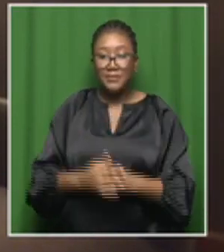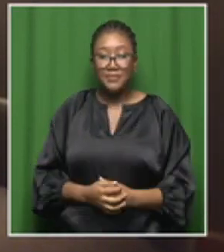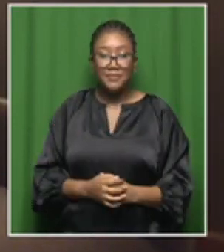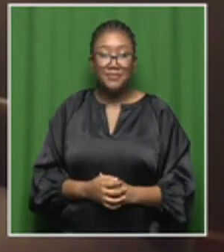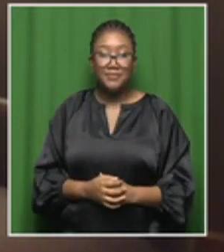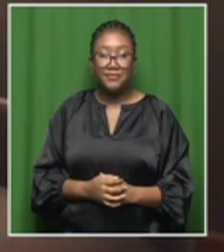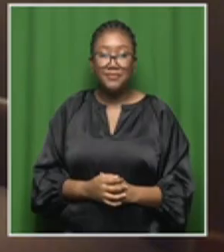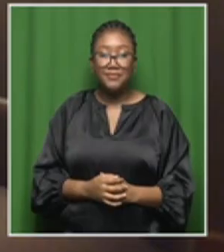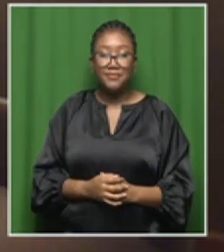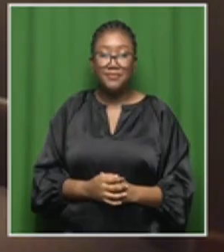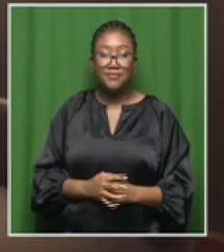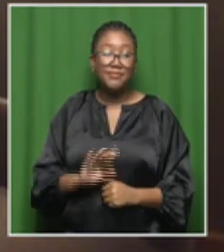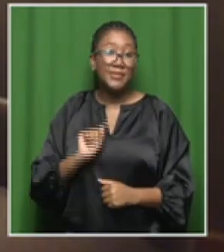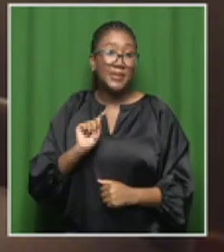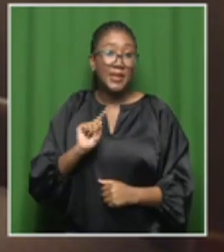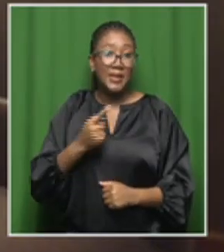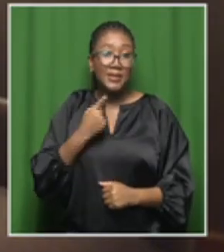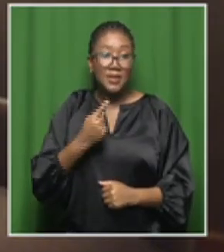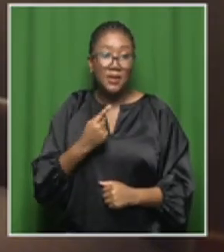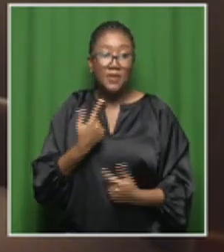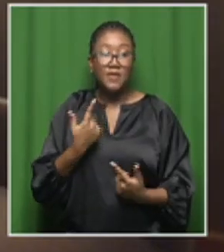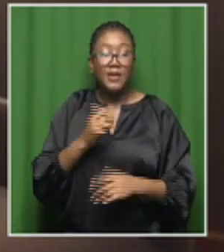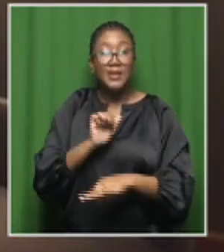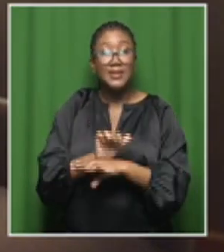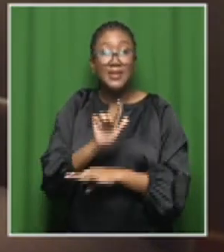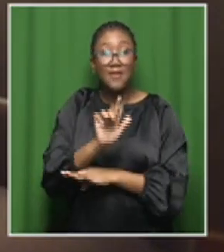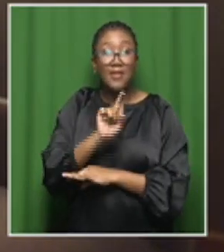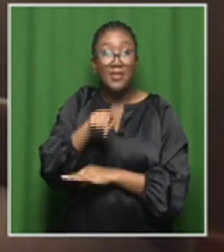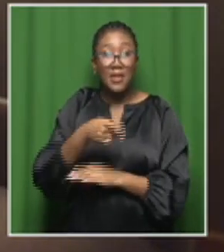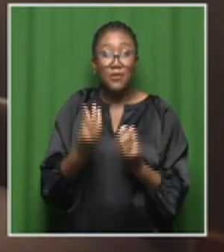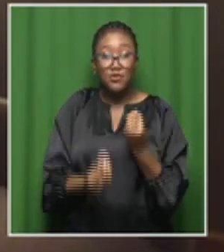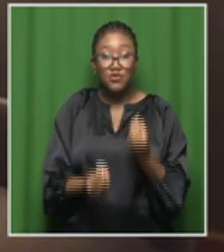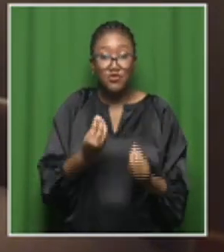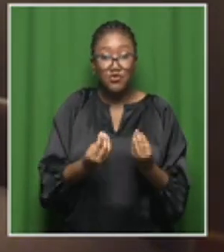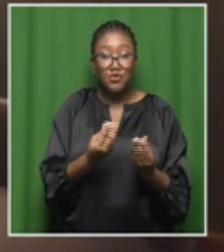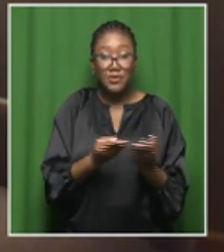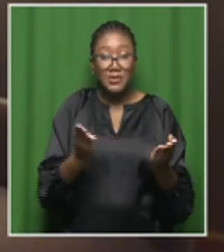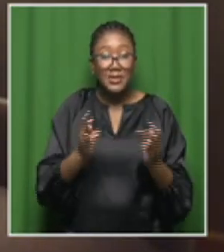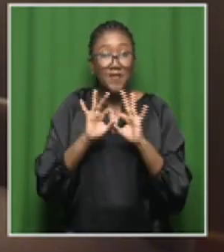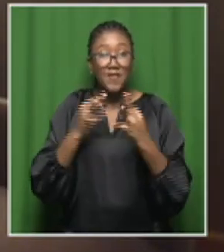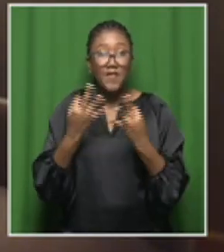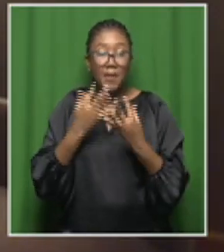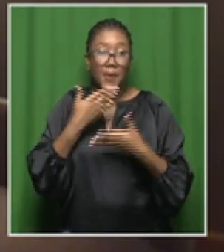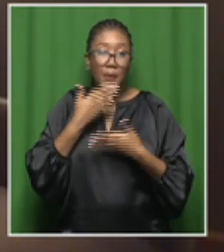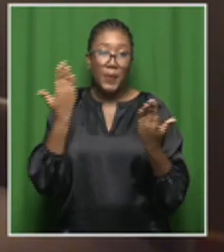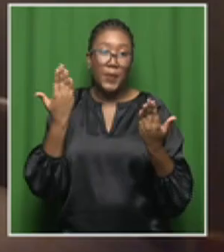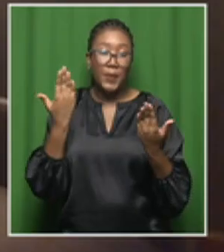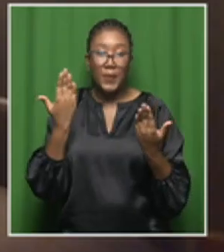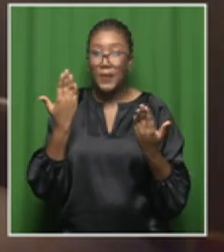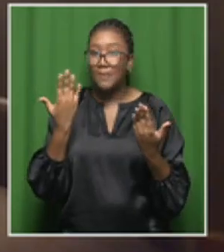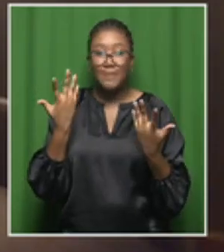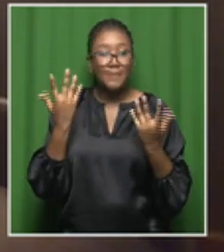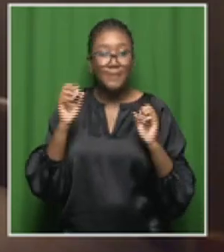Conservative estimates indicate that over 17,000 children are without their families in Gaza.